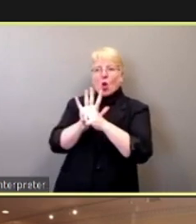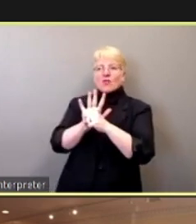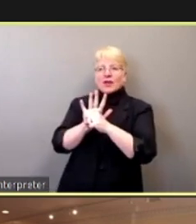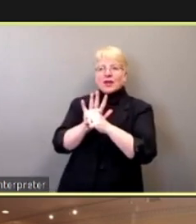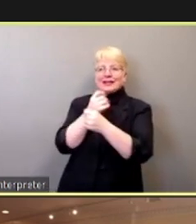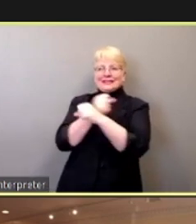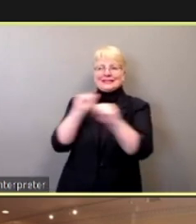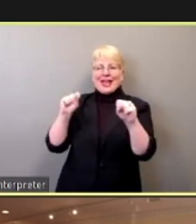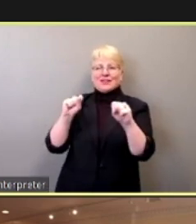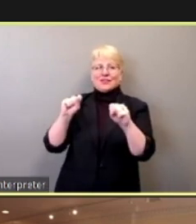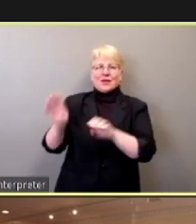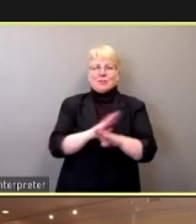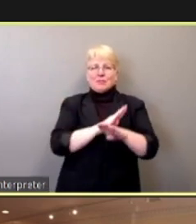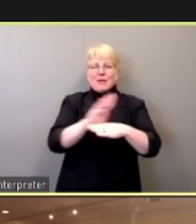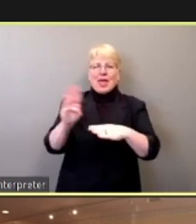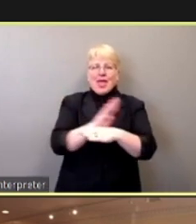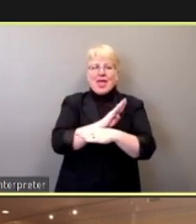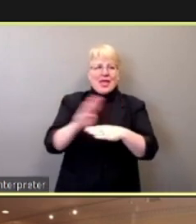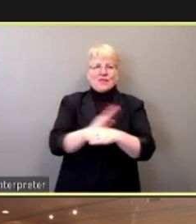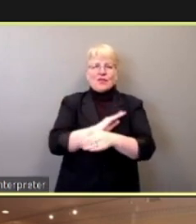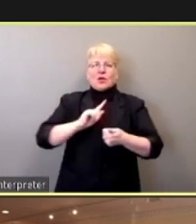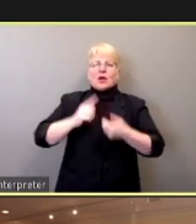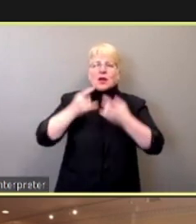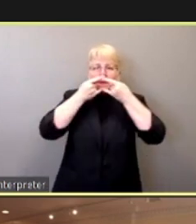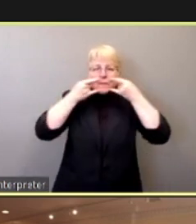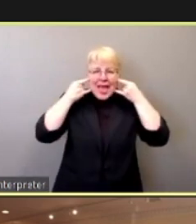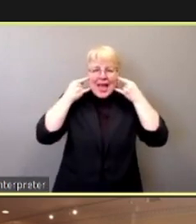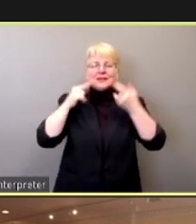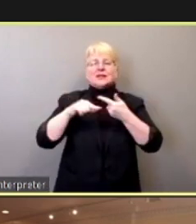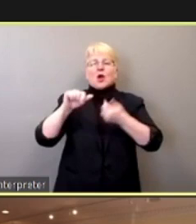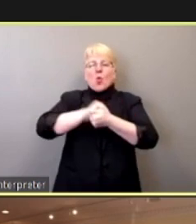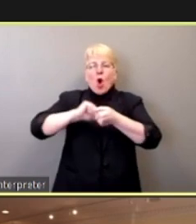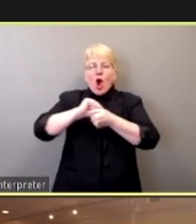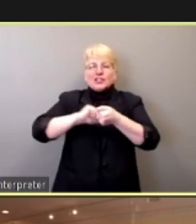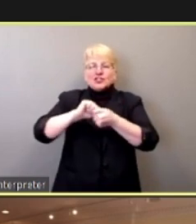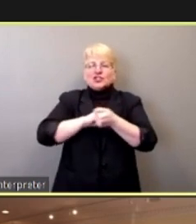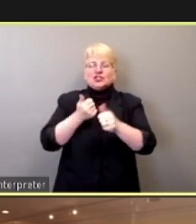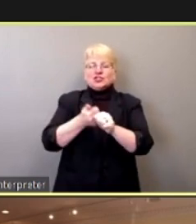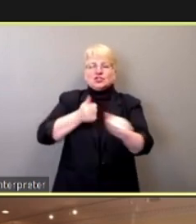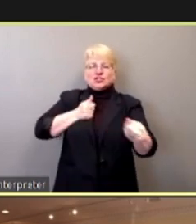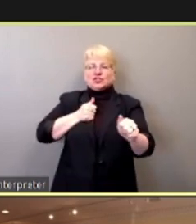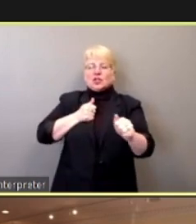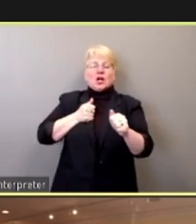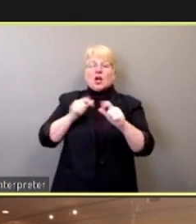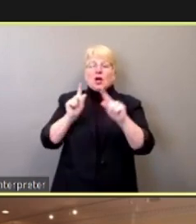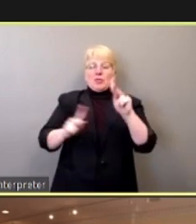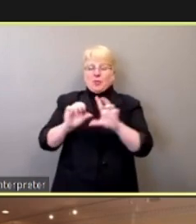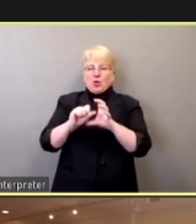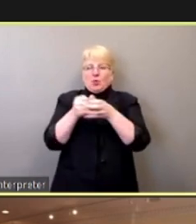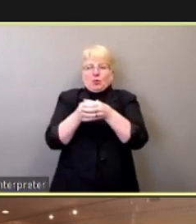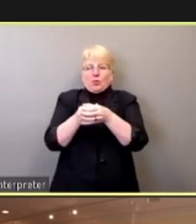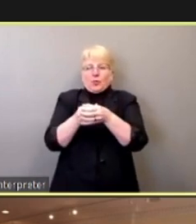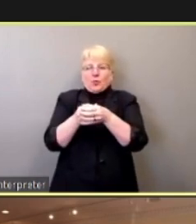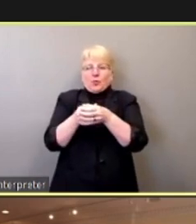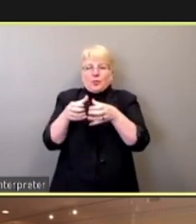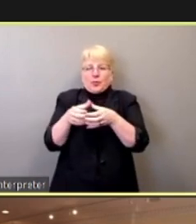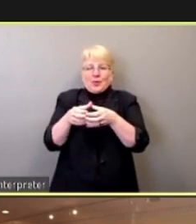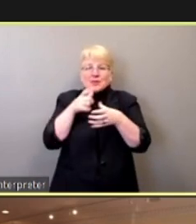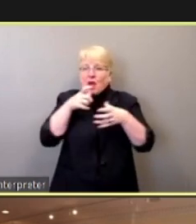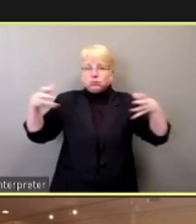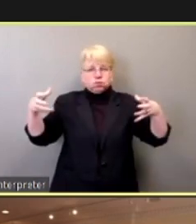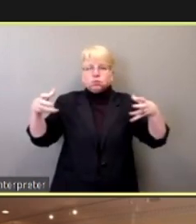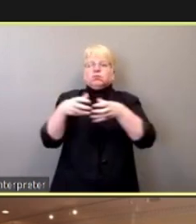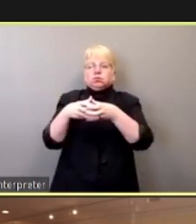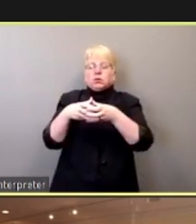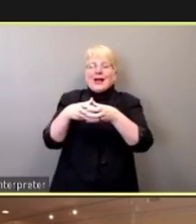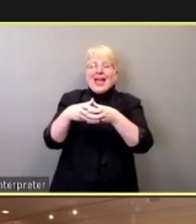practices, wearing a mask, washing your hands, avoiding groups, and limiting unnecessary travel. So thank you, and I'm going to